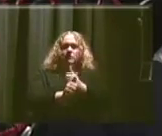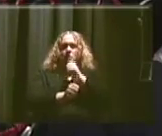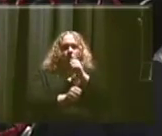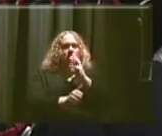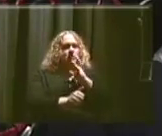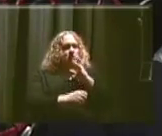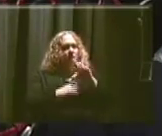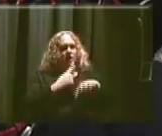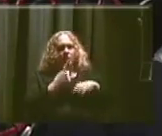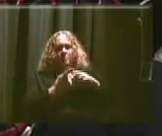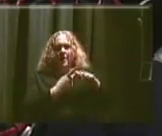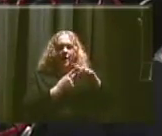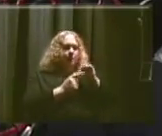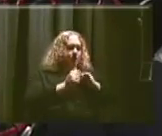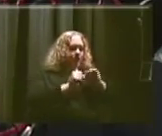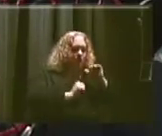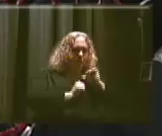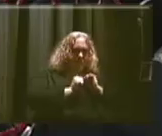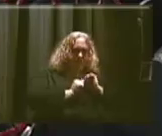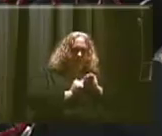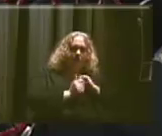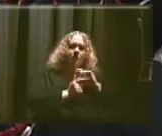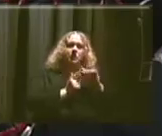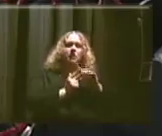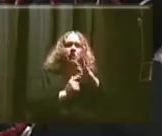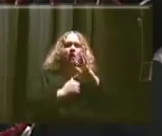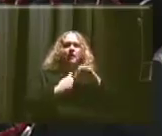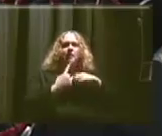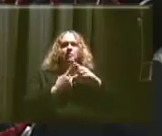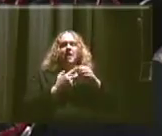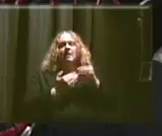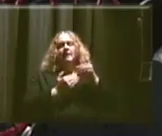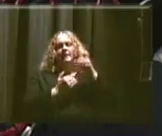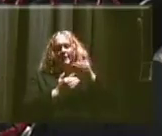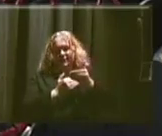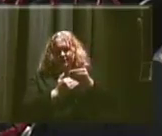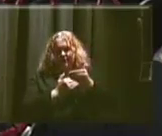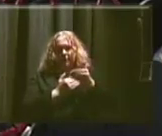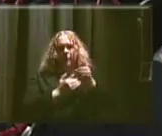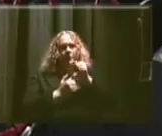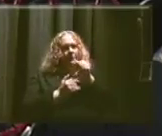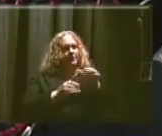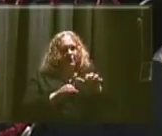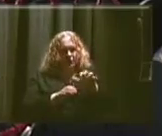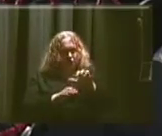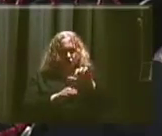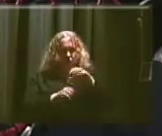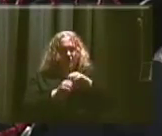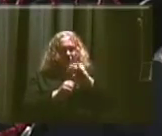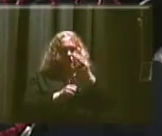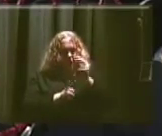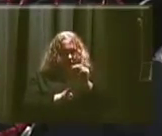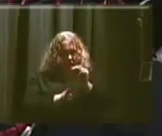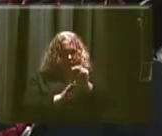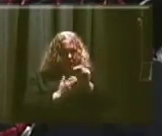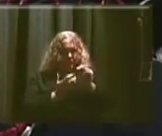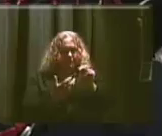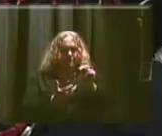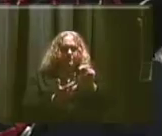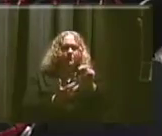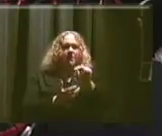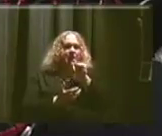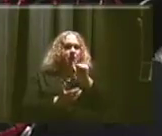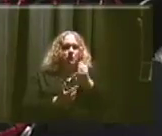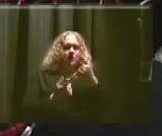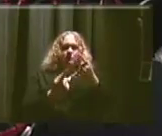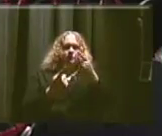performance summative. We are talking about the next step that we did not take the first meeting in January. So I do